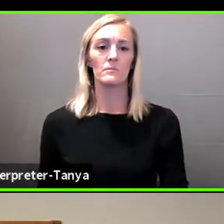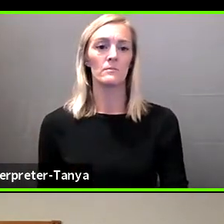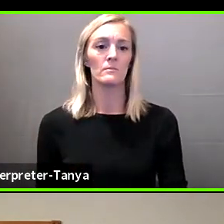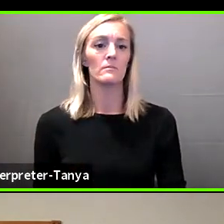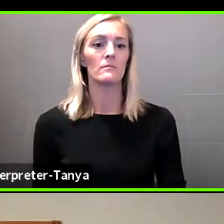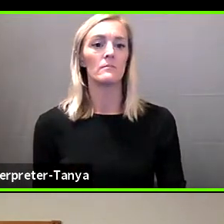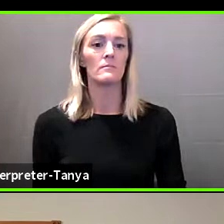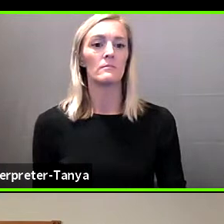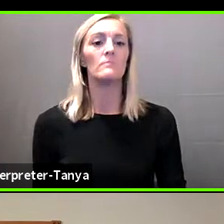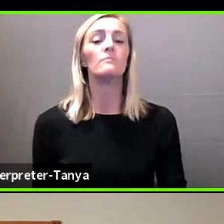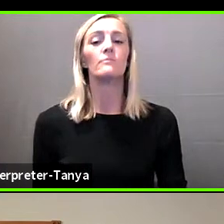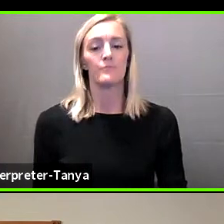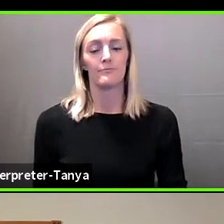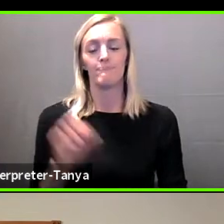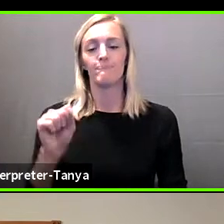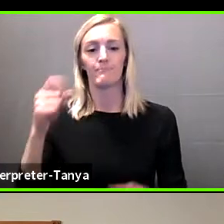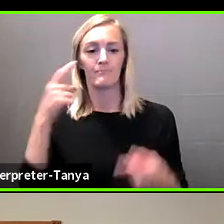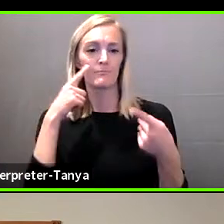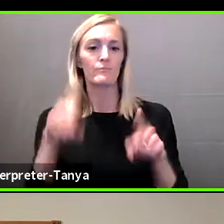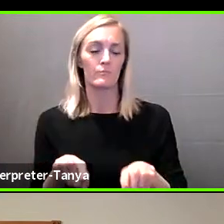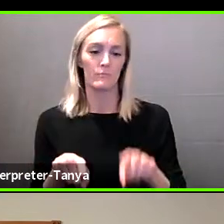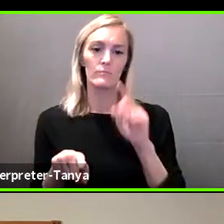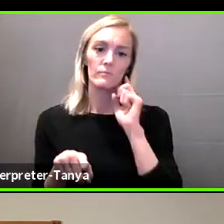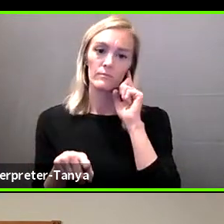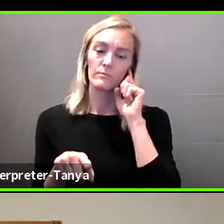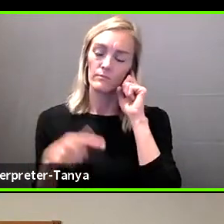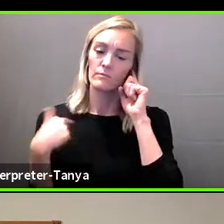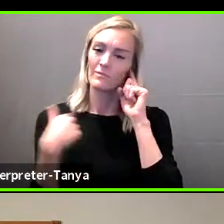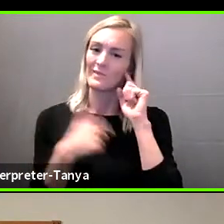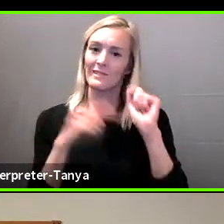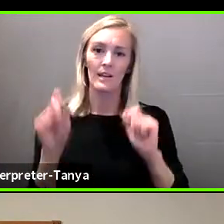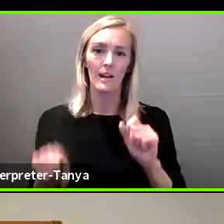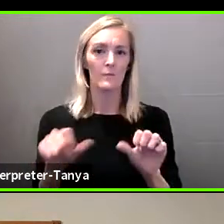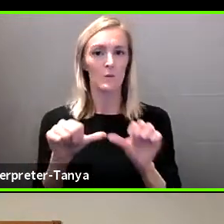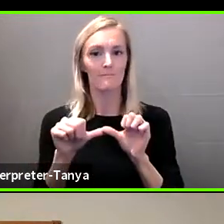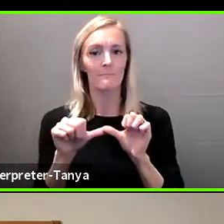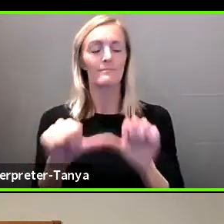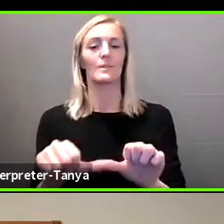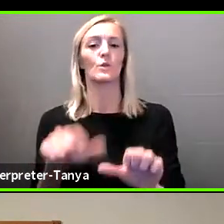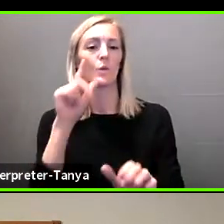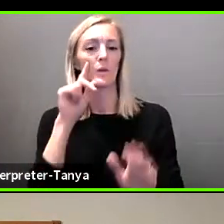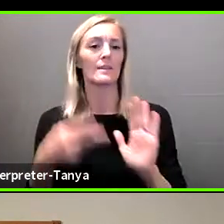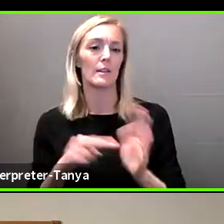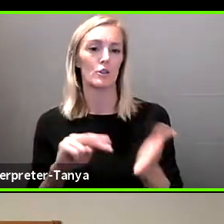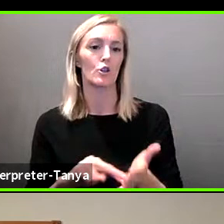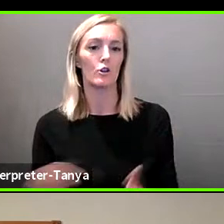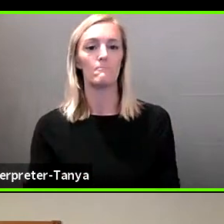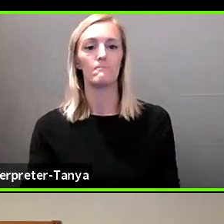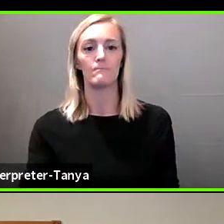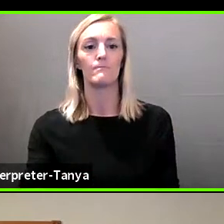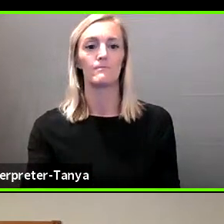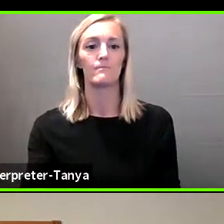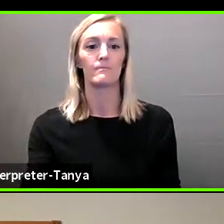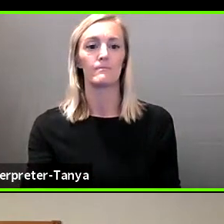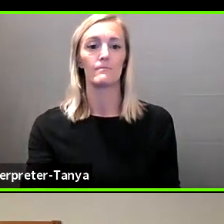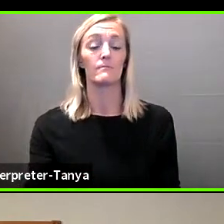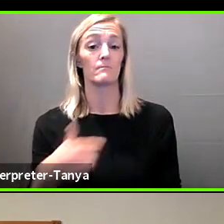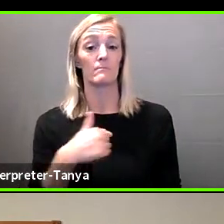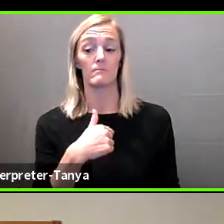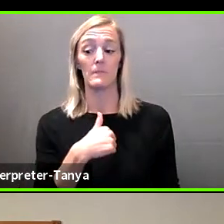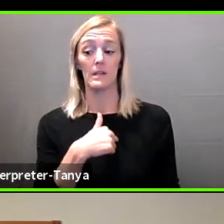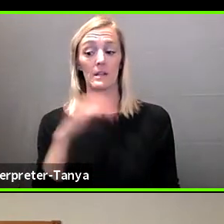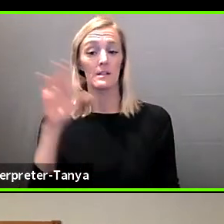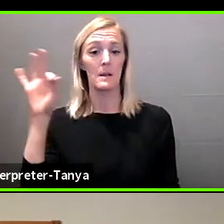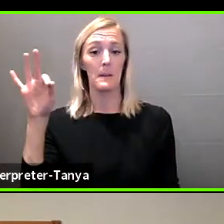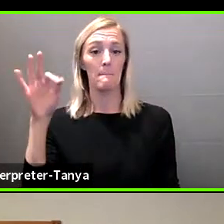Roderick, I agree. I think we've got to continue to be intentional. One of the things that I've taken on personally is, as a